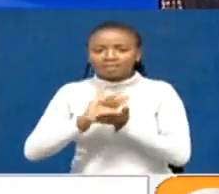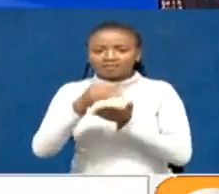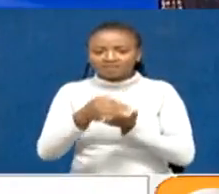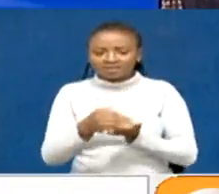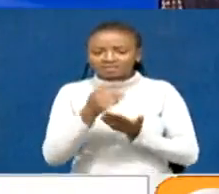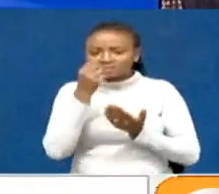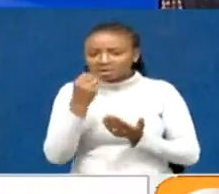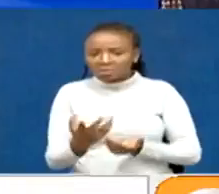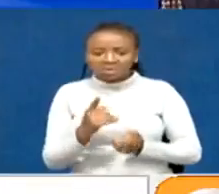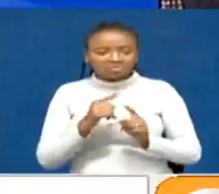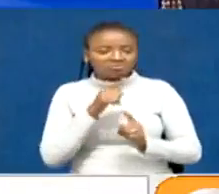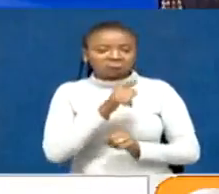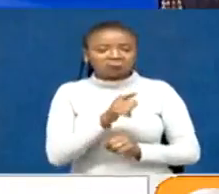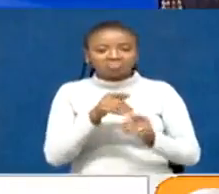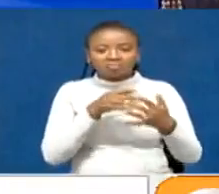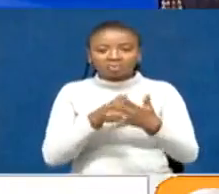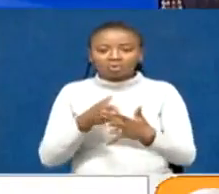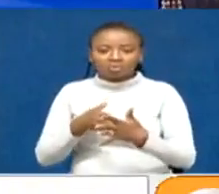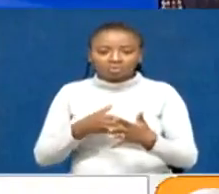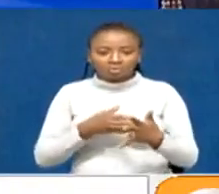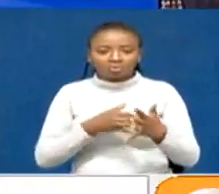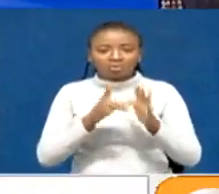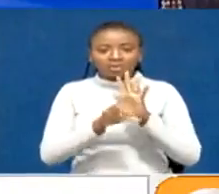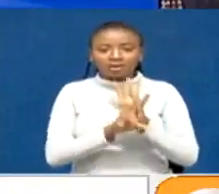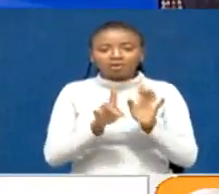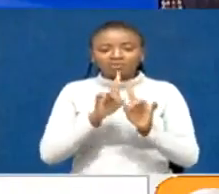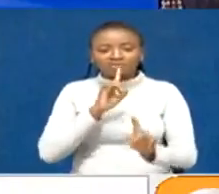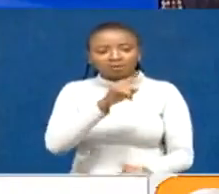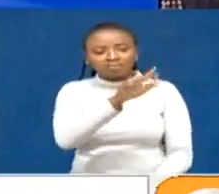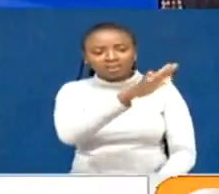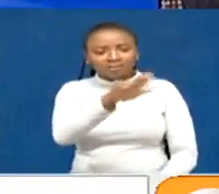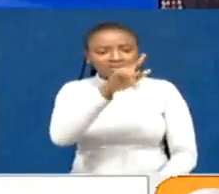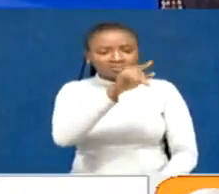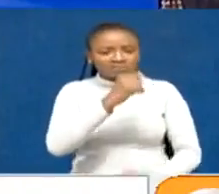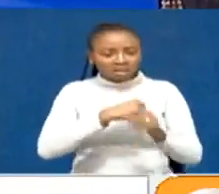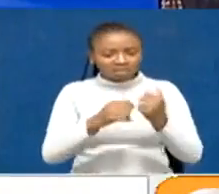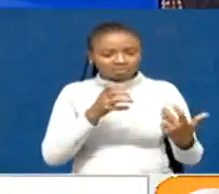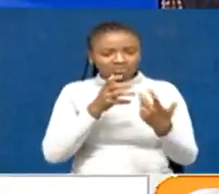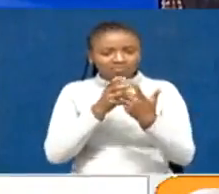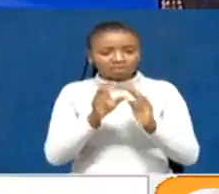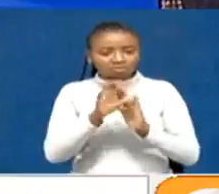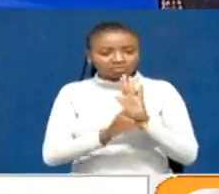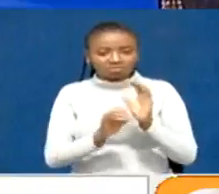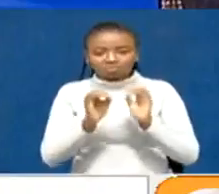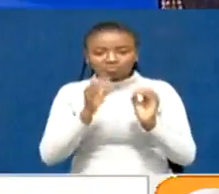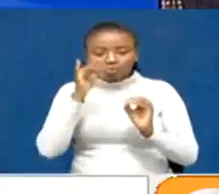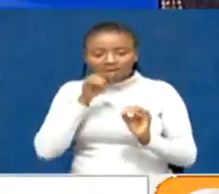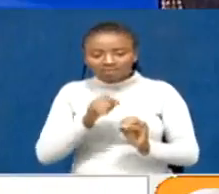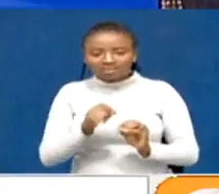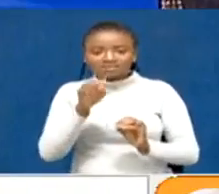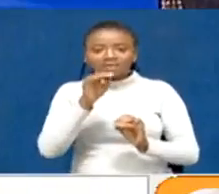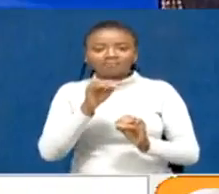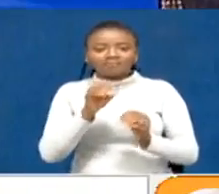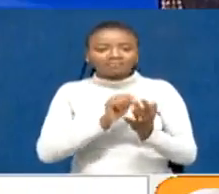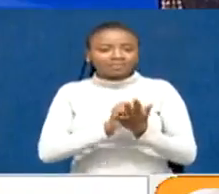Katiba Institute and AFRICOG accuse the National Assembly of acting unconstitutionally by annulling the August